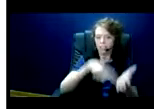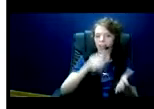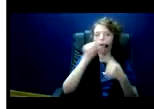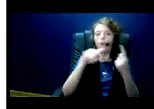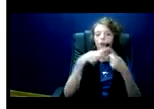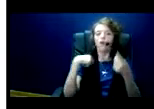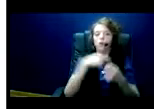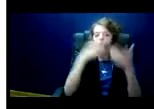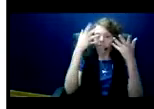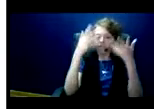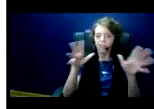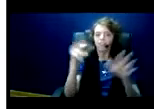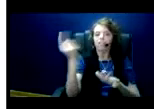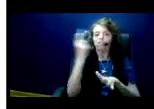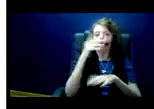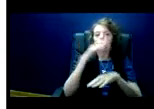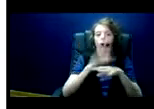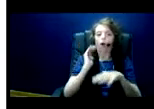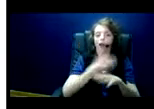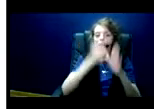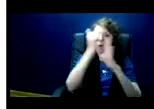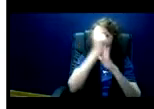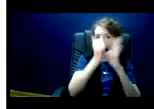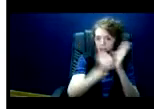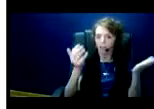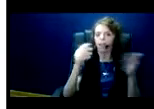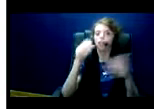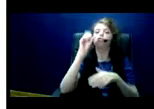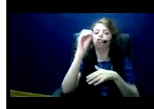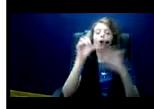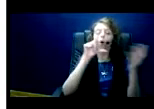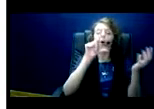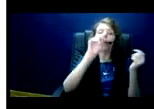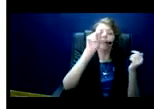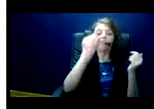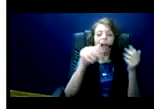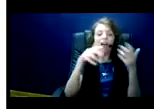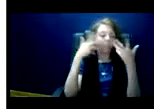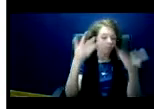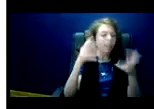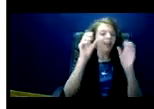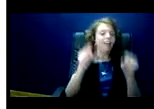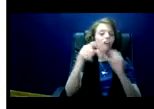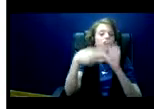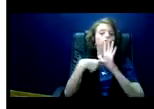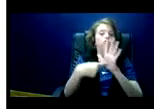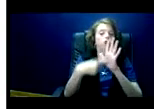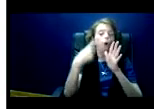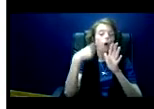finished something on our agenda. And so, Linda, could you show us what just